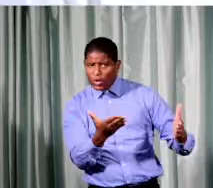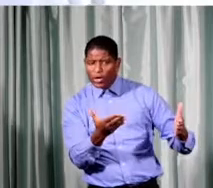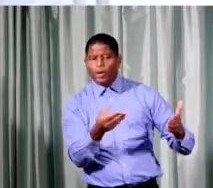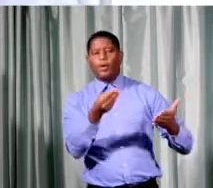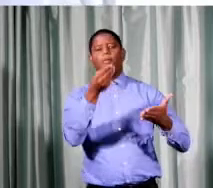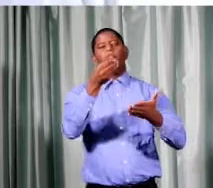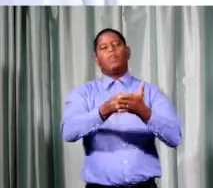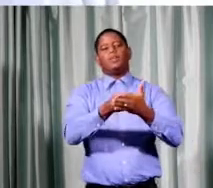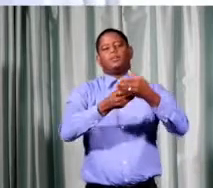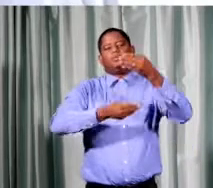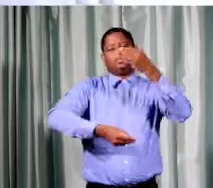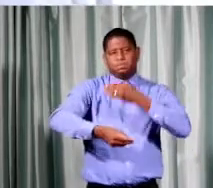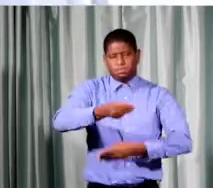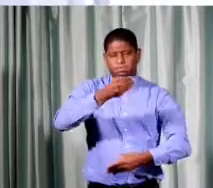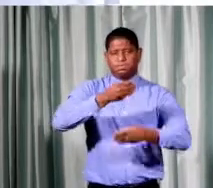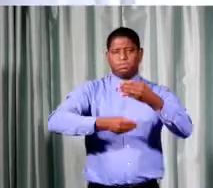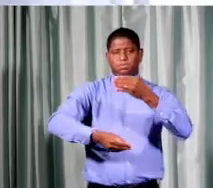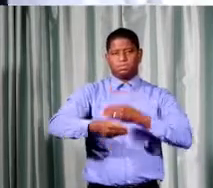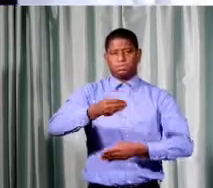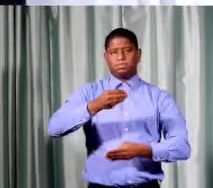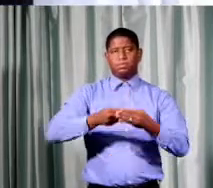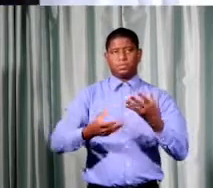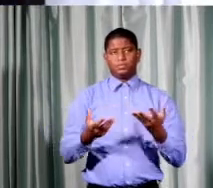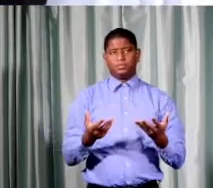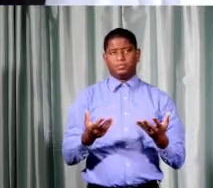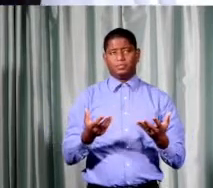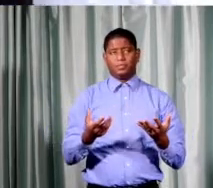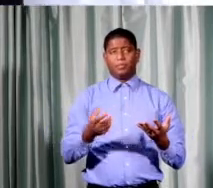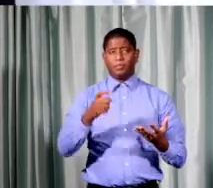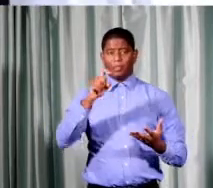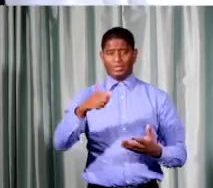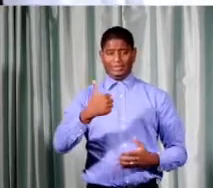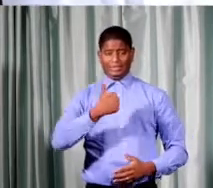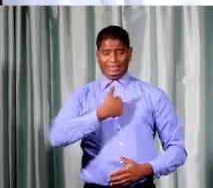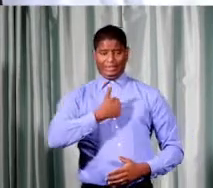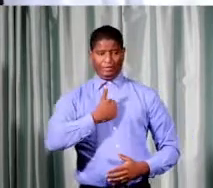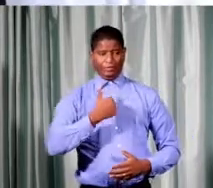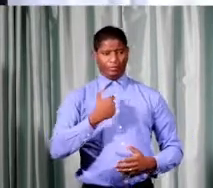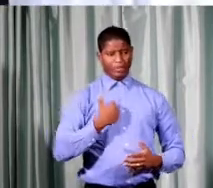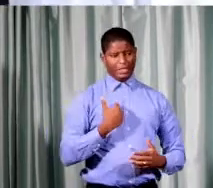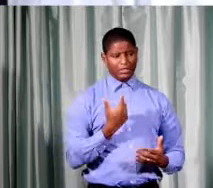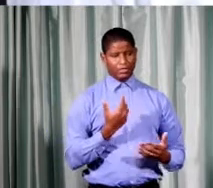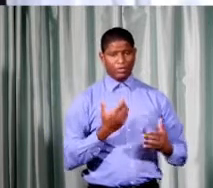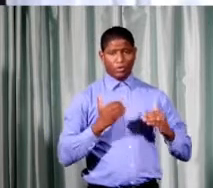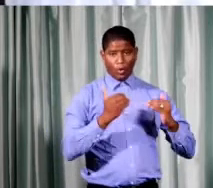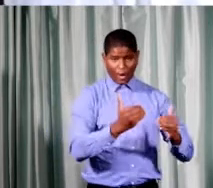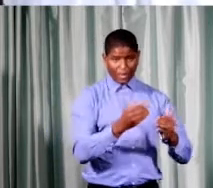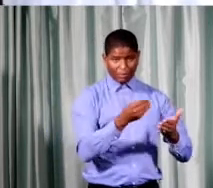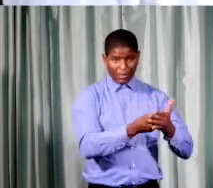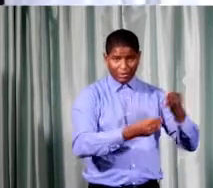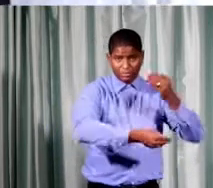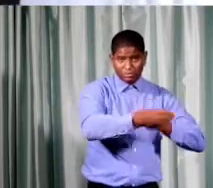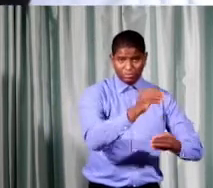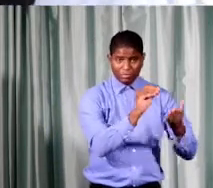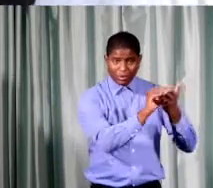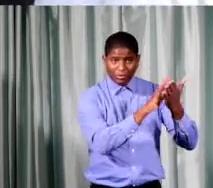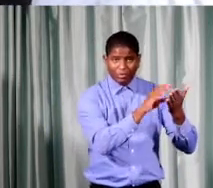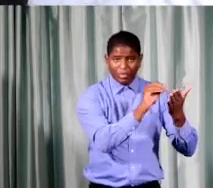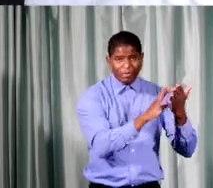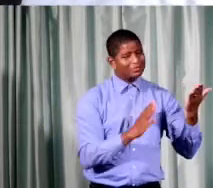need to understand. You don't have to be the person doing it, but you need to be able to understand a bit of it.